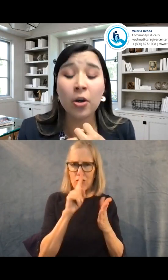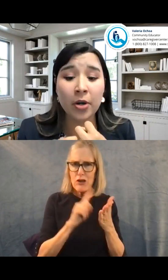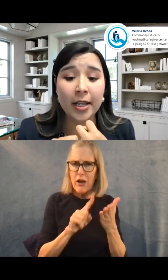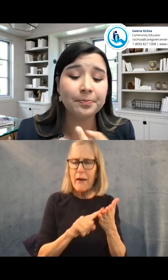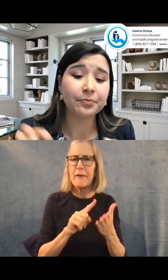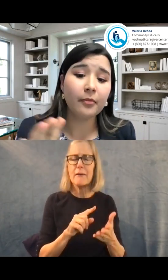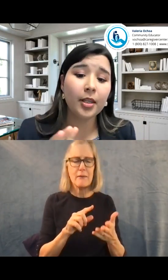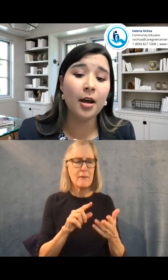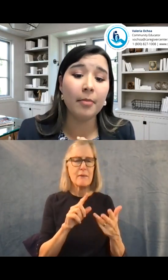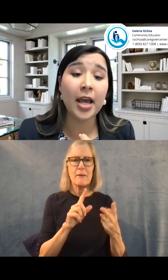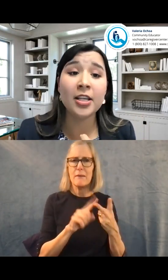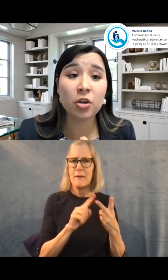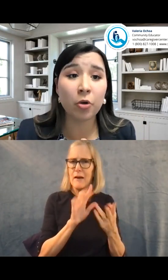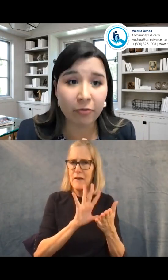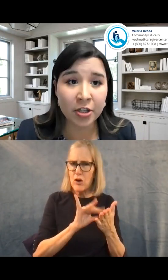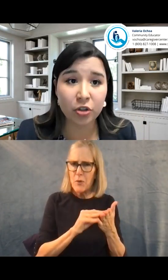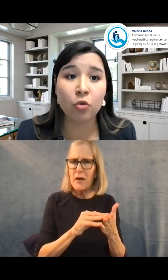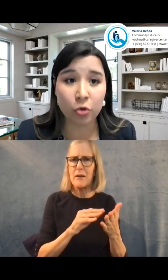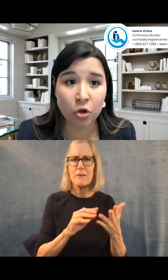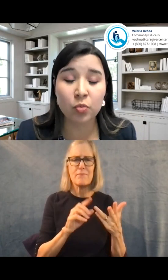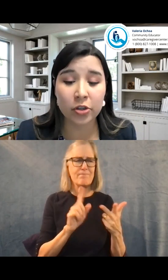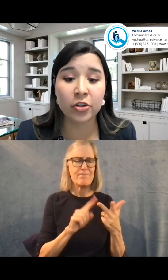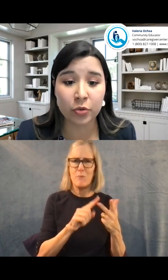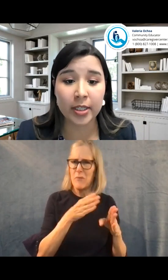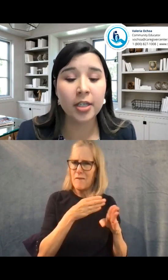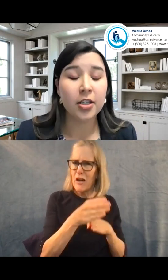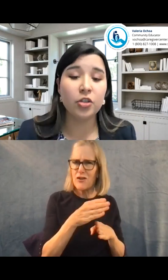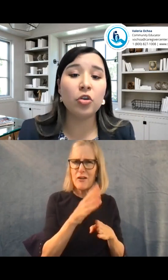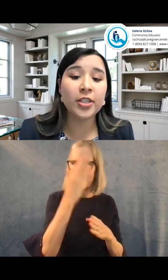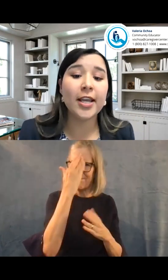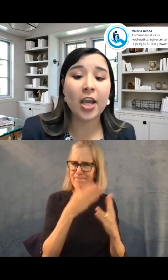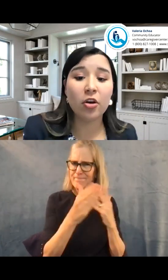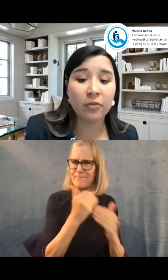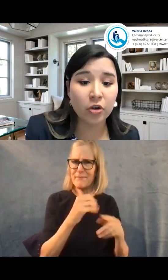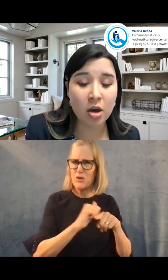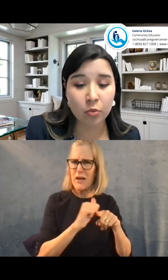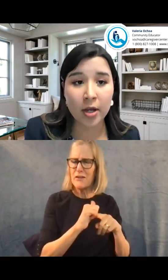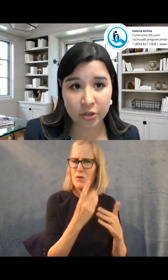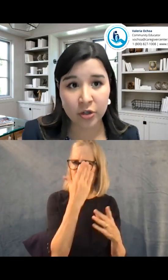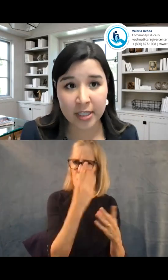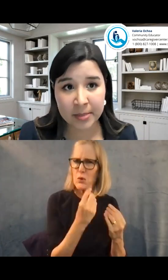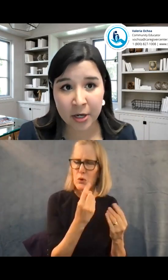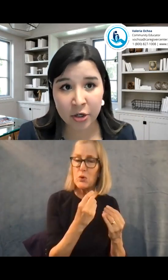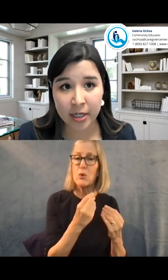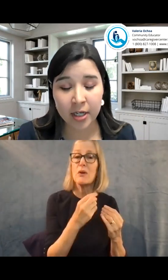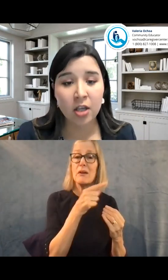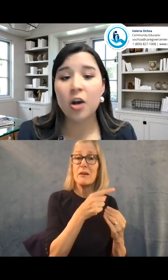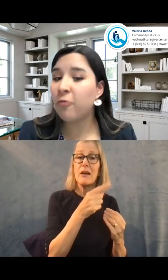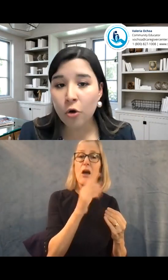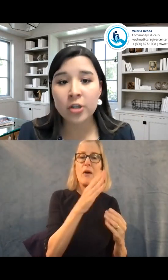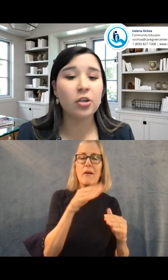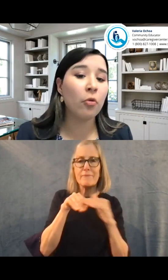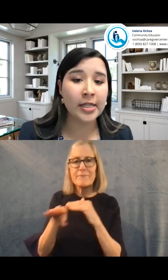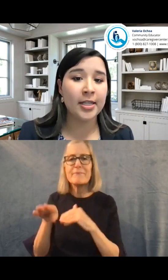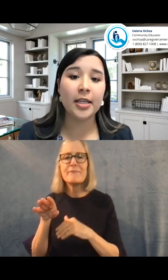been fingerprinted. That is a professional who knows what they're doing to go take care of your loved one during this period.